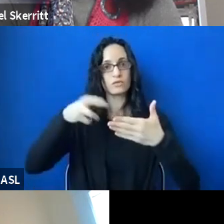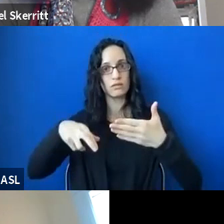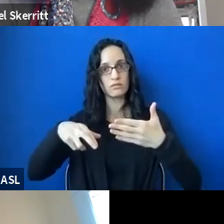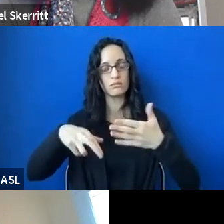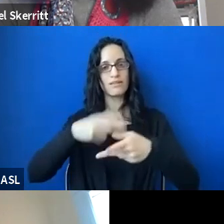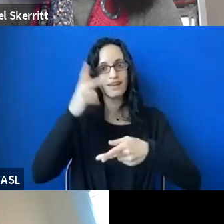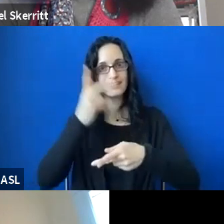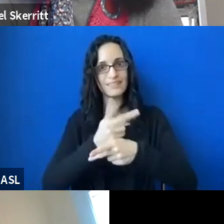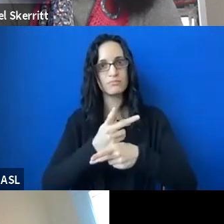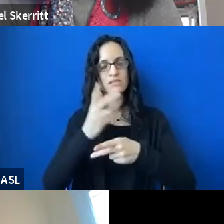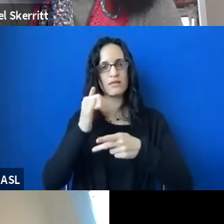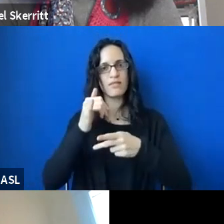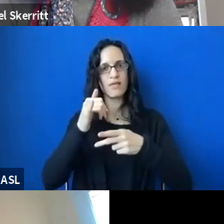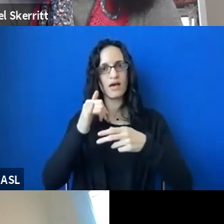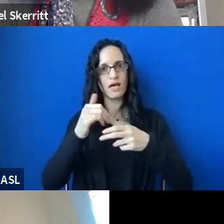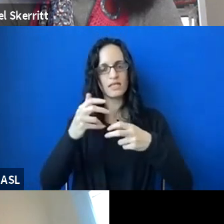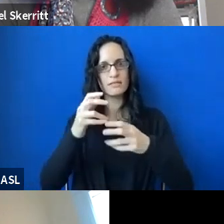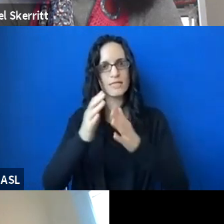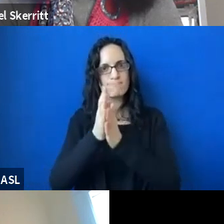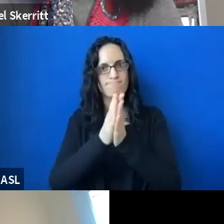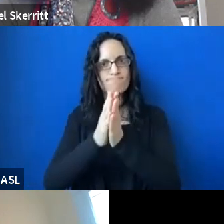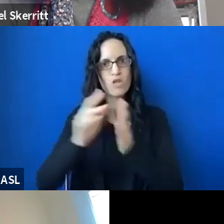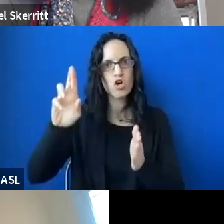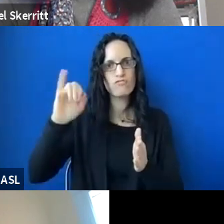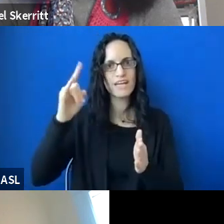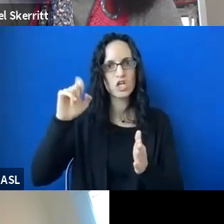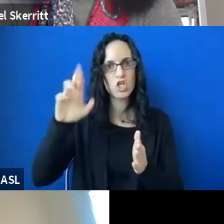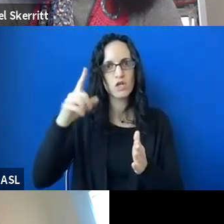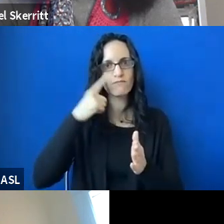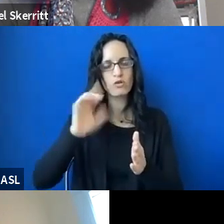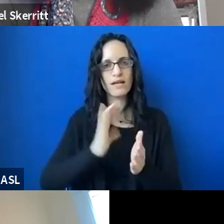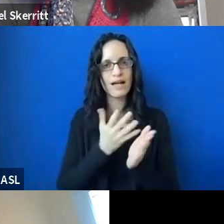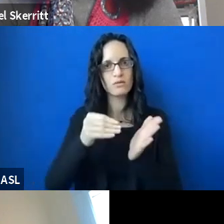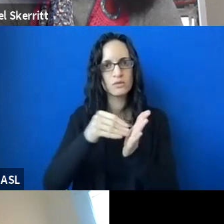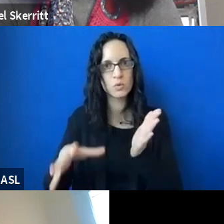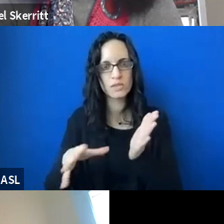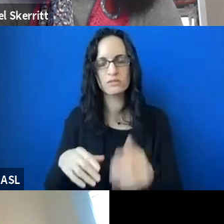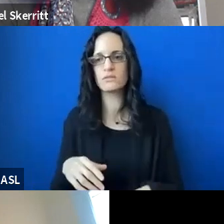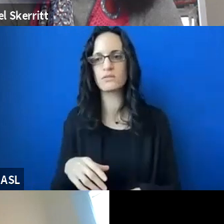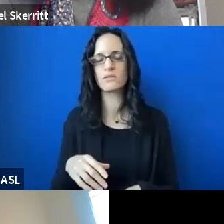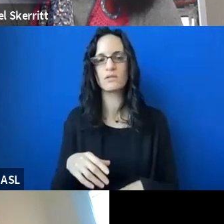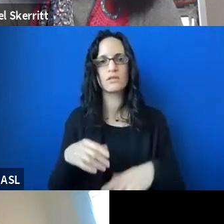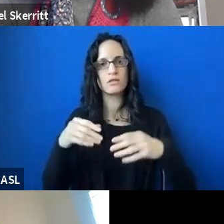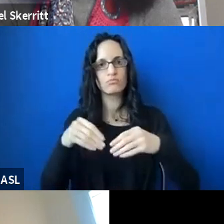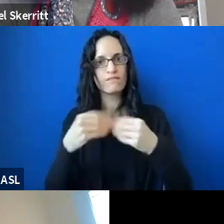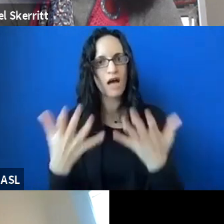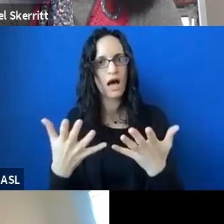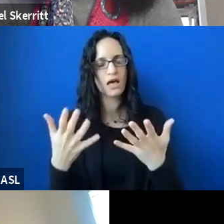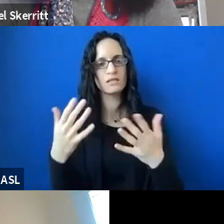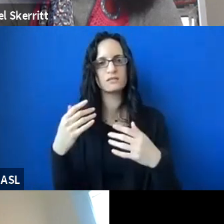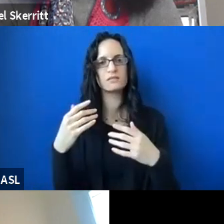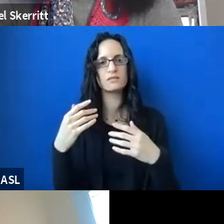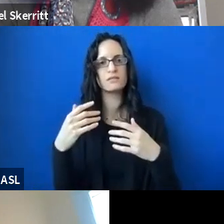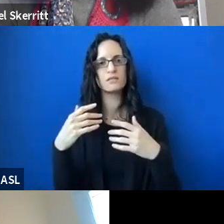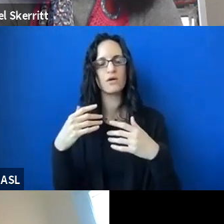rigor for our students, and one that does provide for, again, a